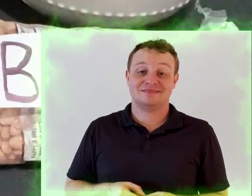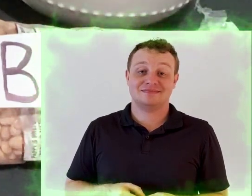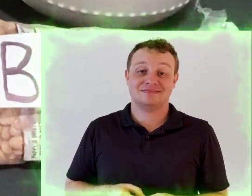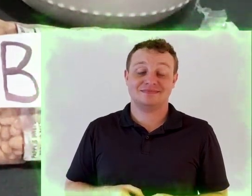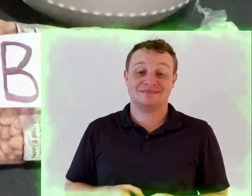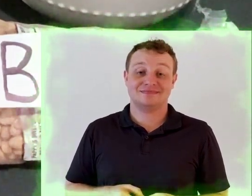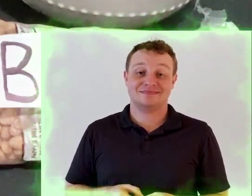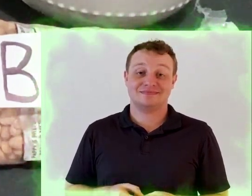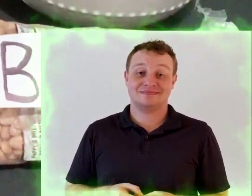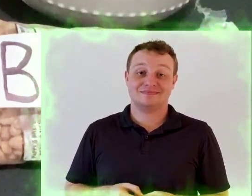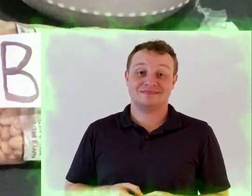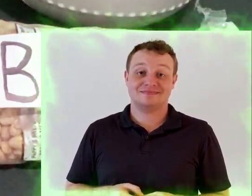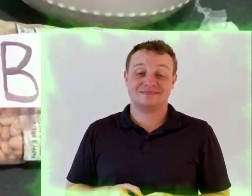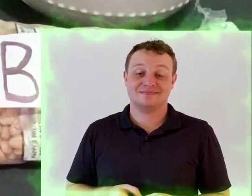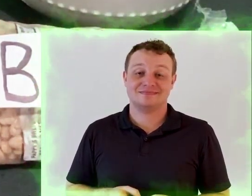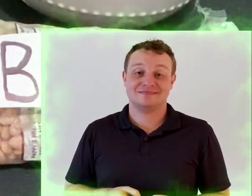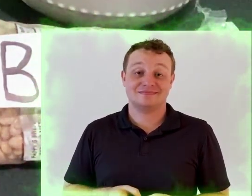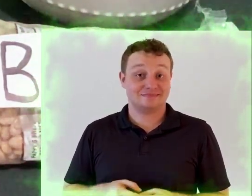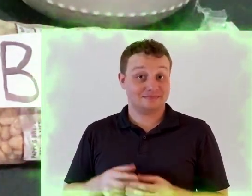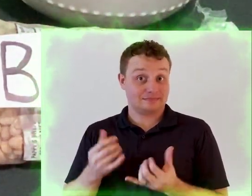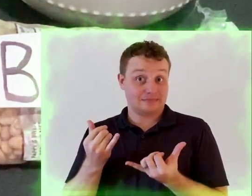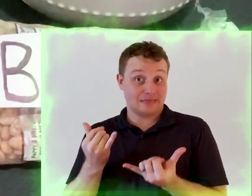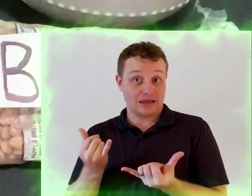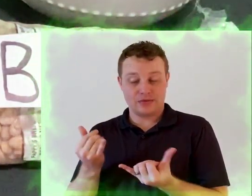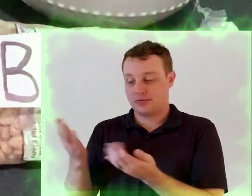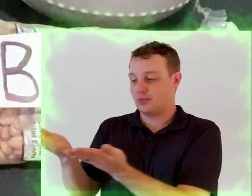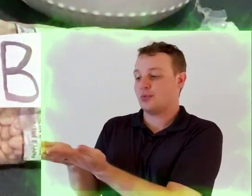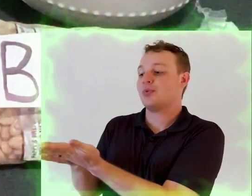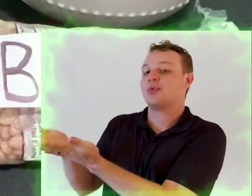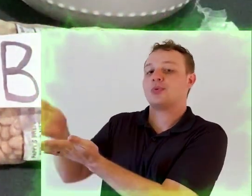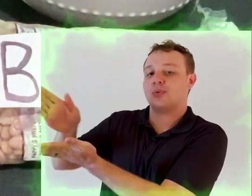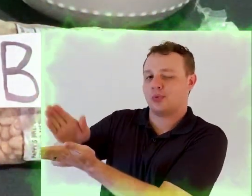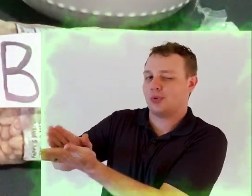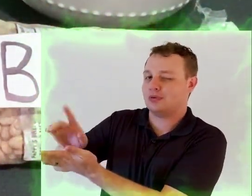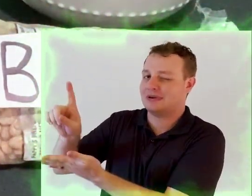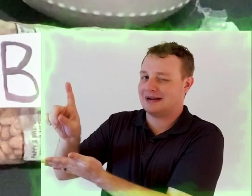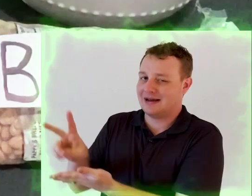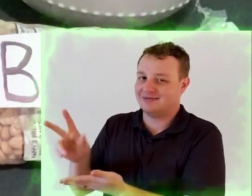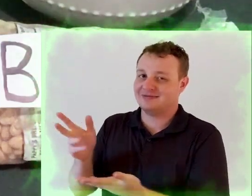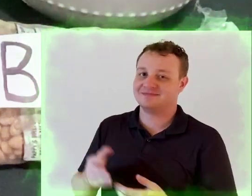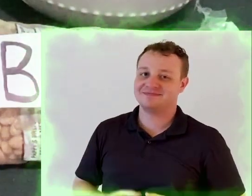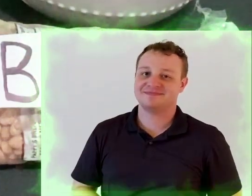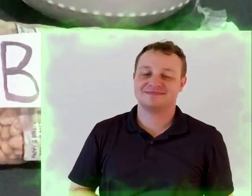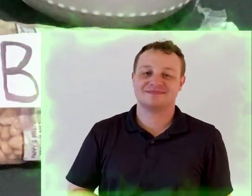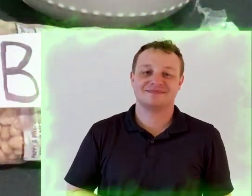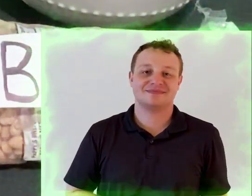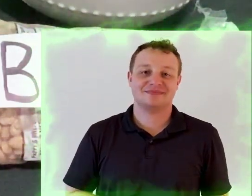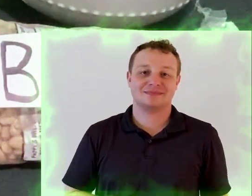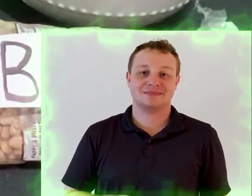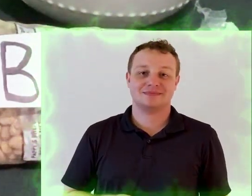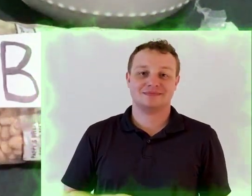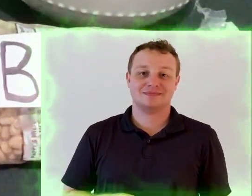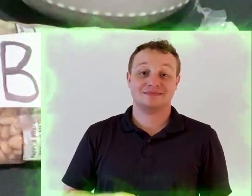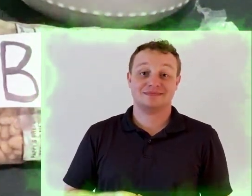going to put this one over here. And now we're going to fold this in half, just like